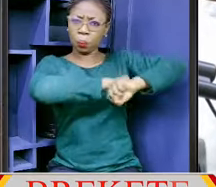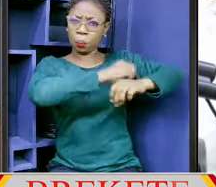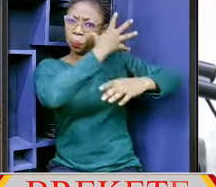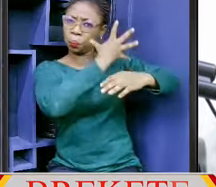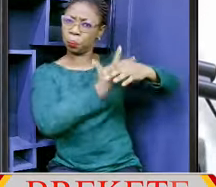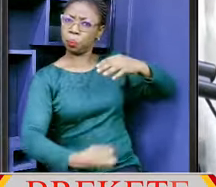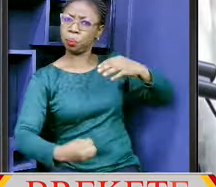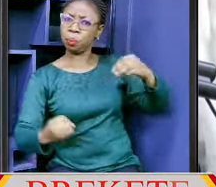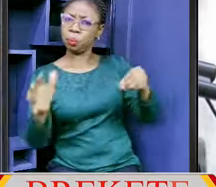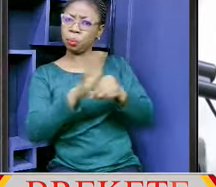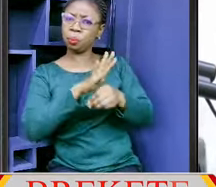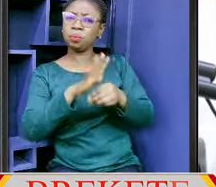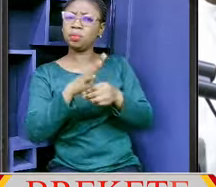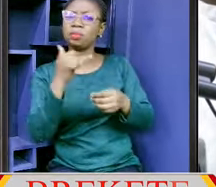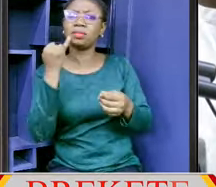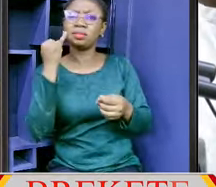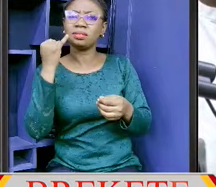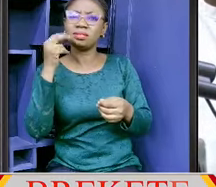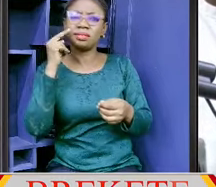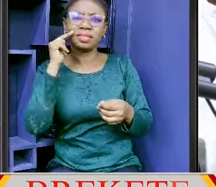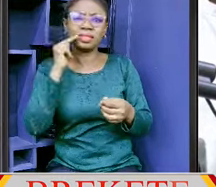lie? No. So which one we talk